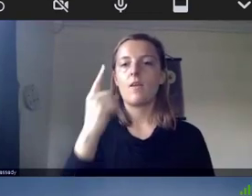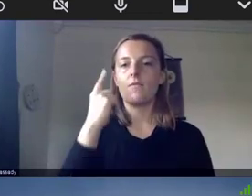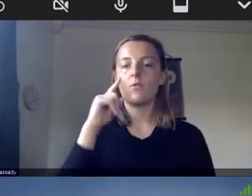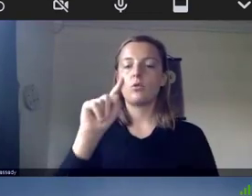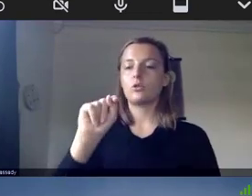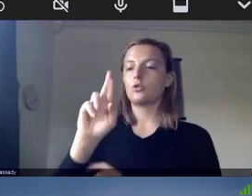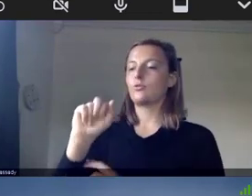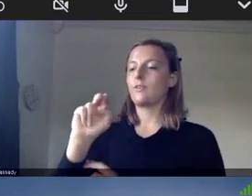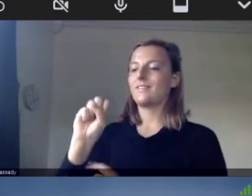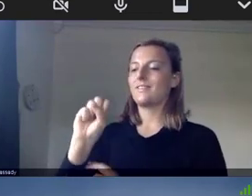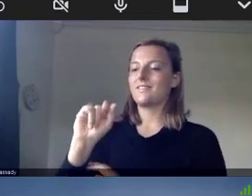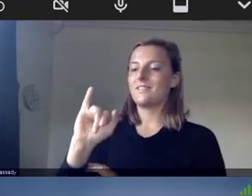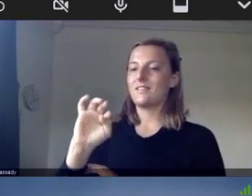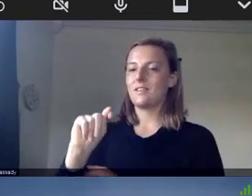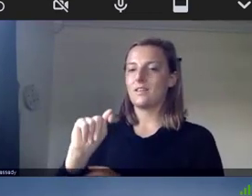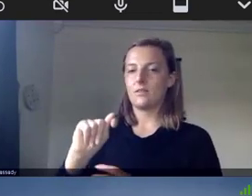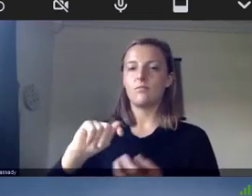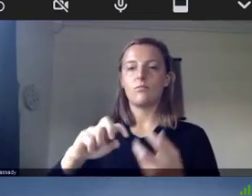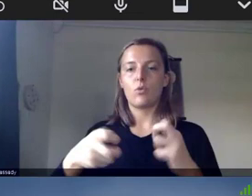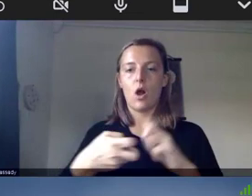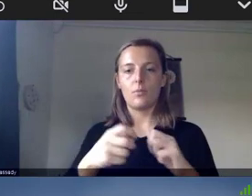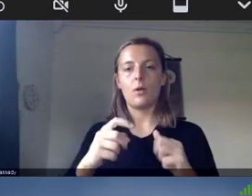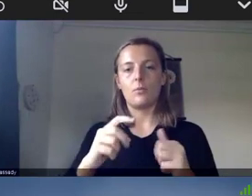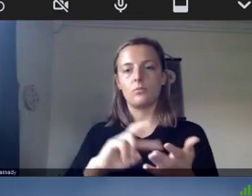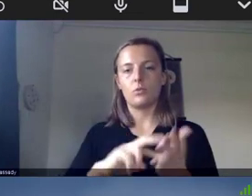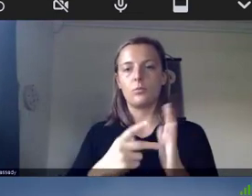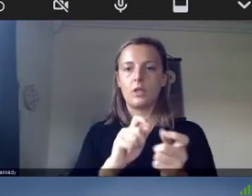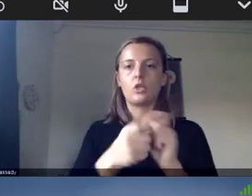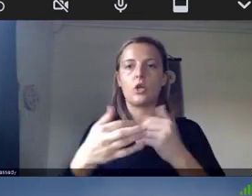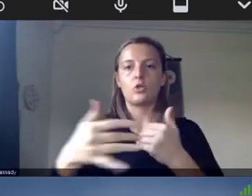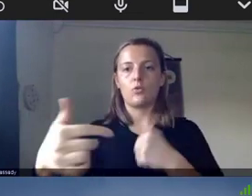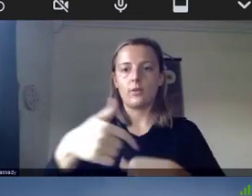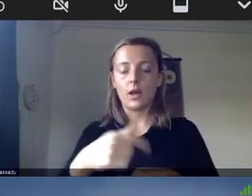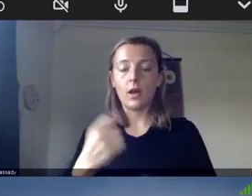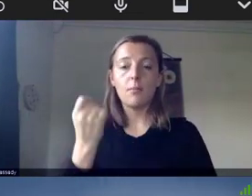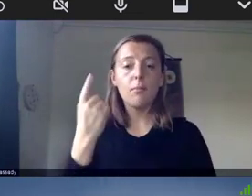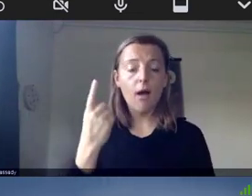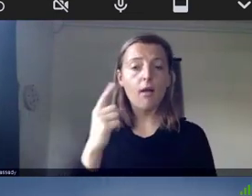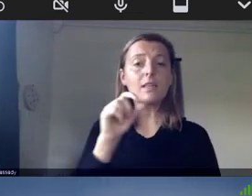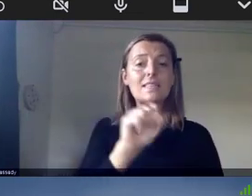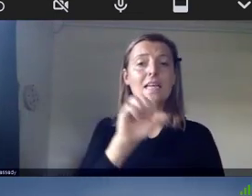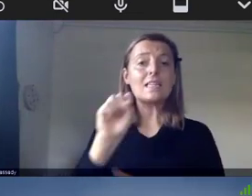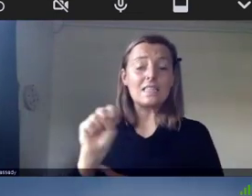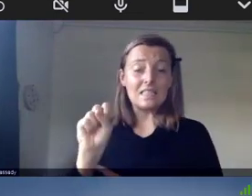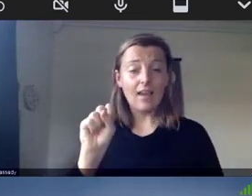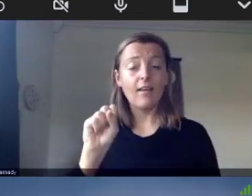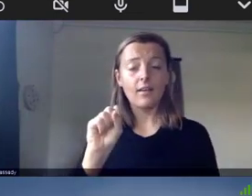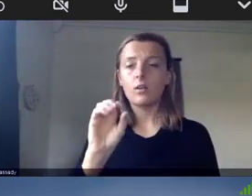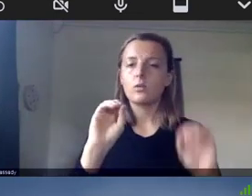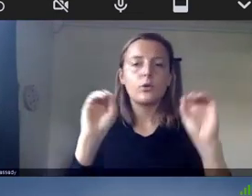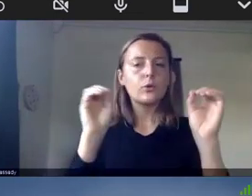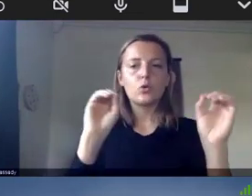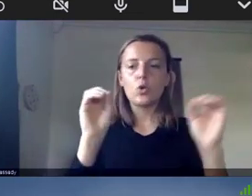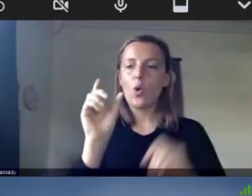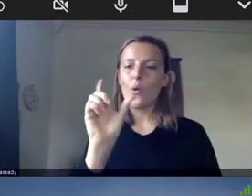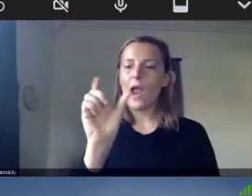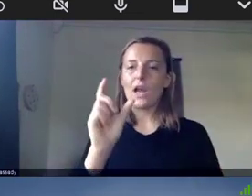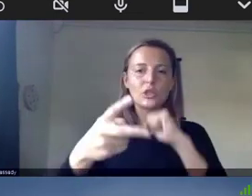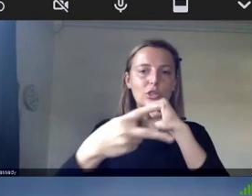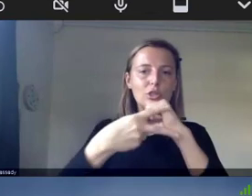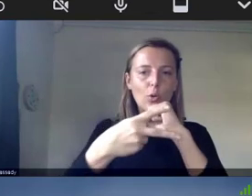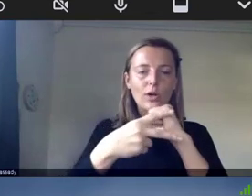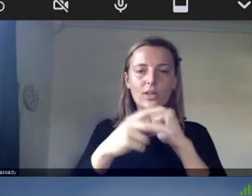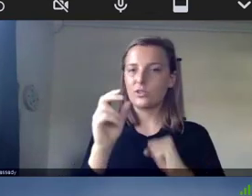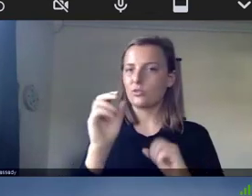when something equals zero. So when we're at steady state, there is no energy storage or depletion in our system,